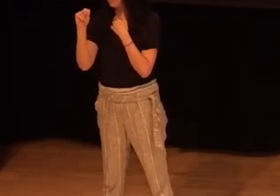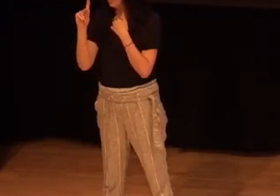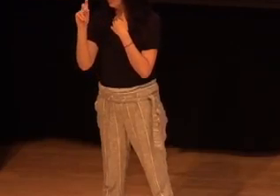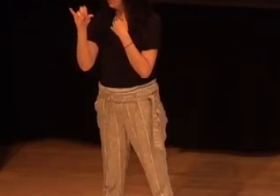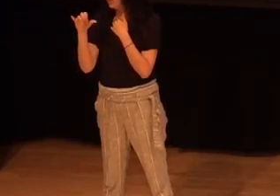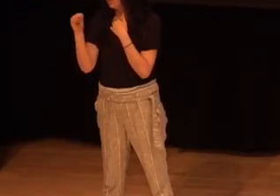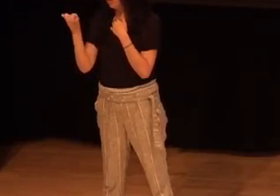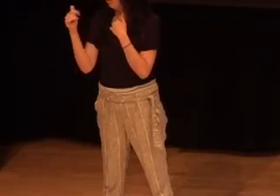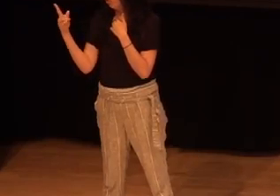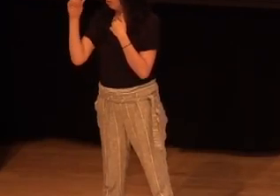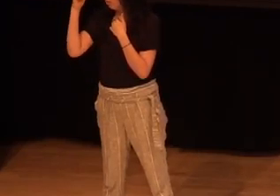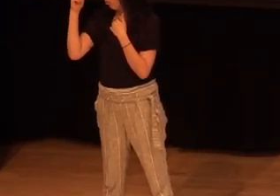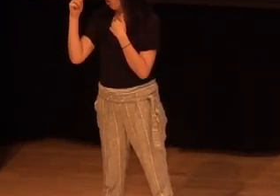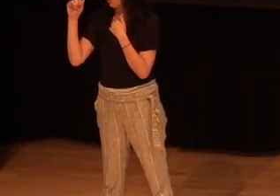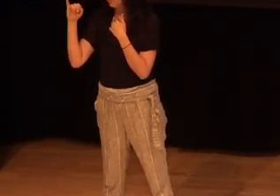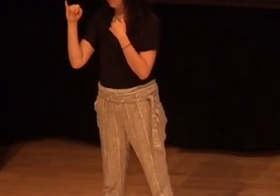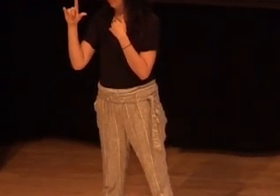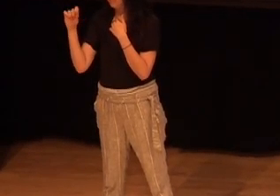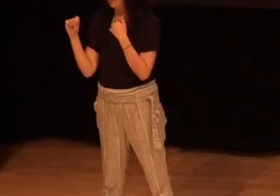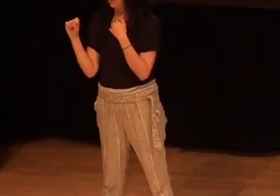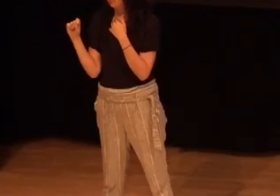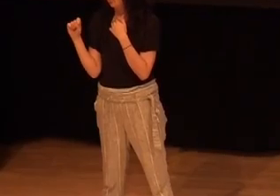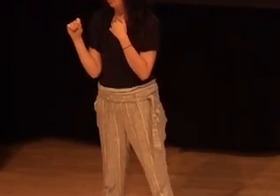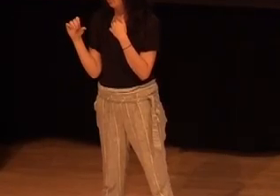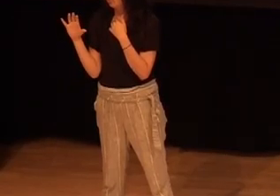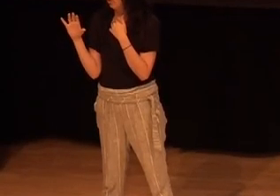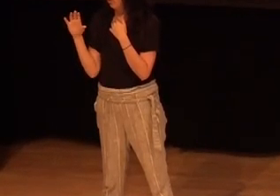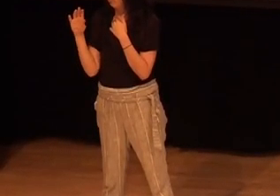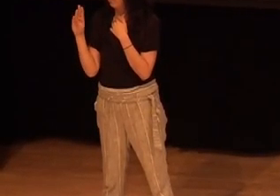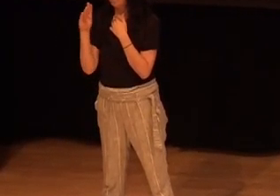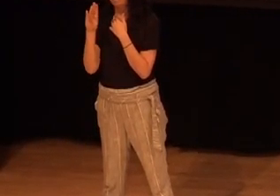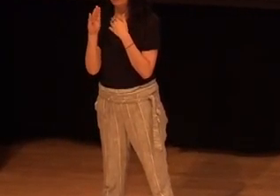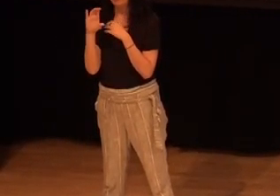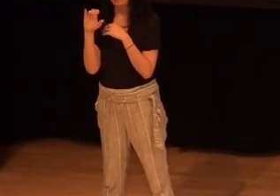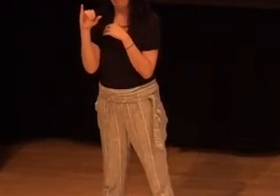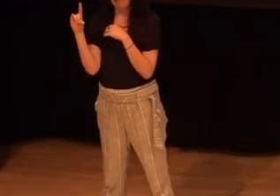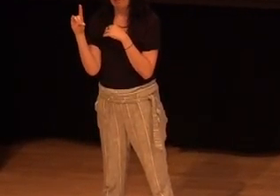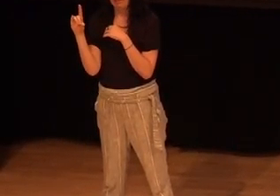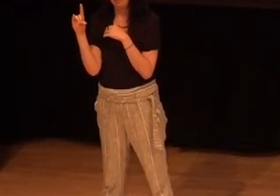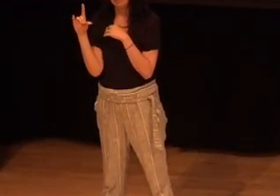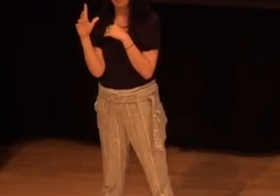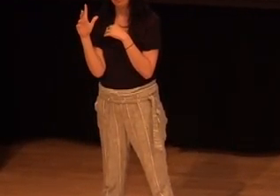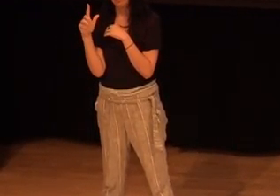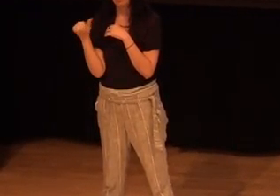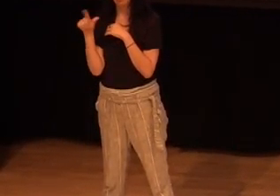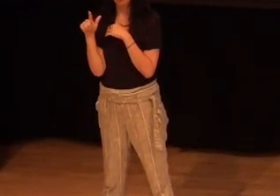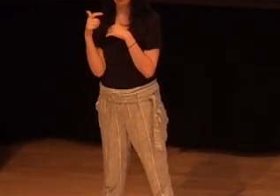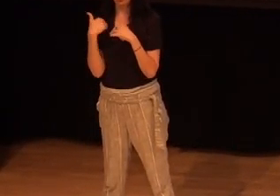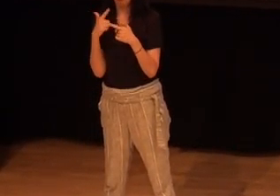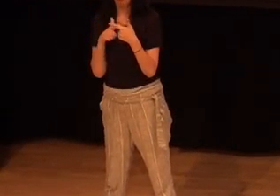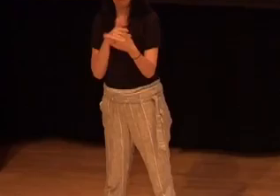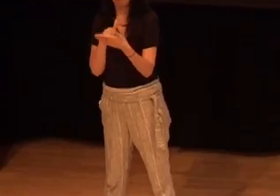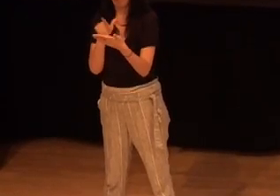agencies, Bronx Independent Living, BCID, and so on, we have just filed a